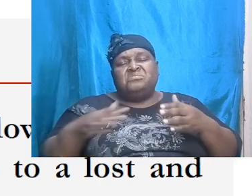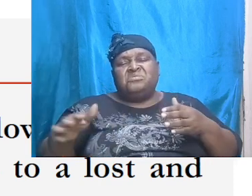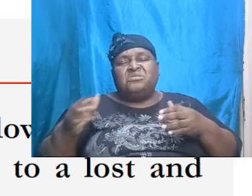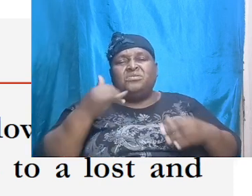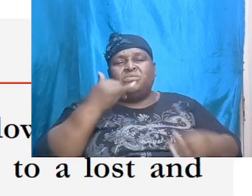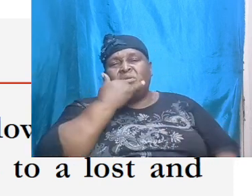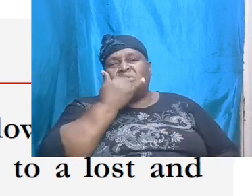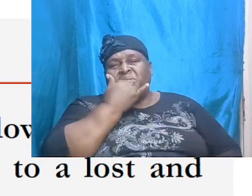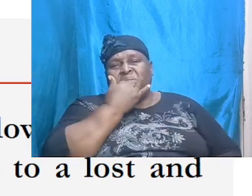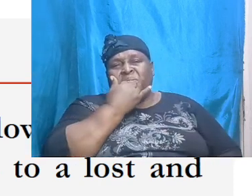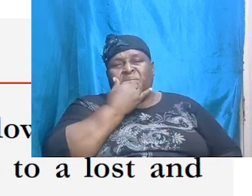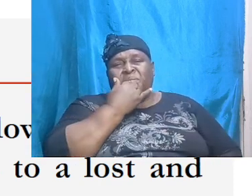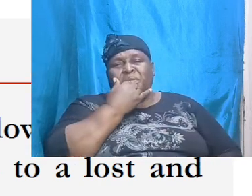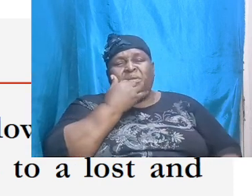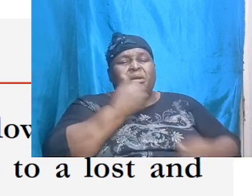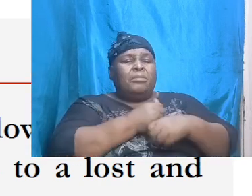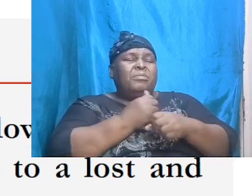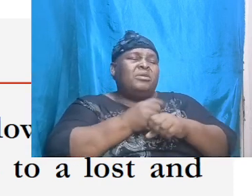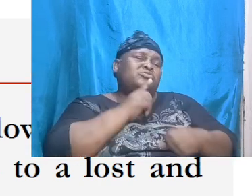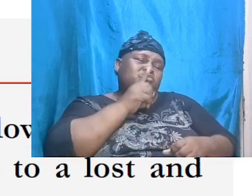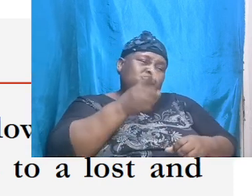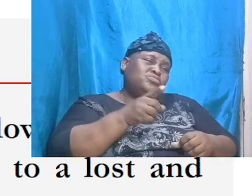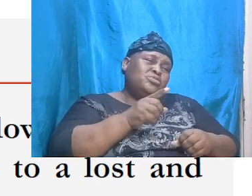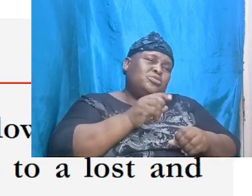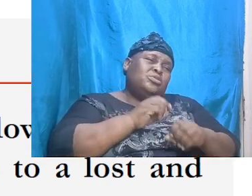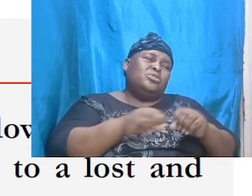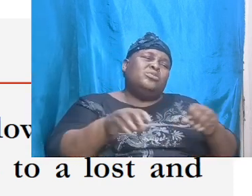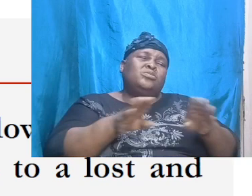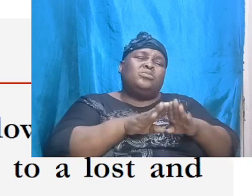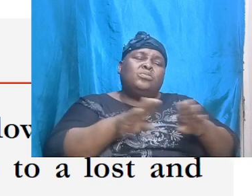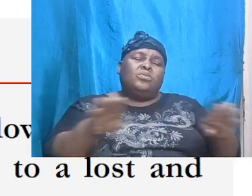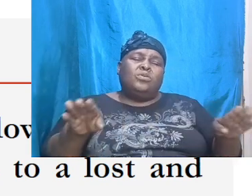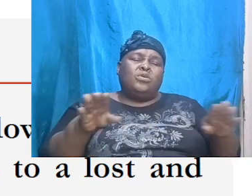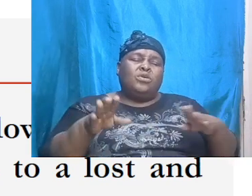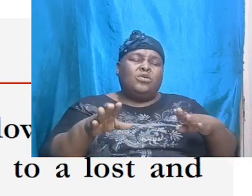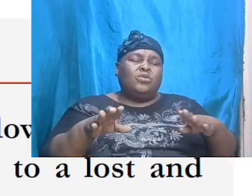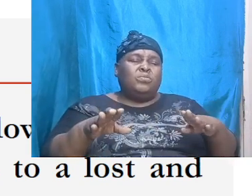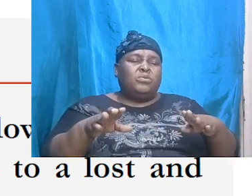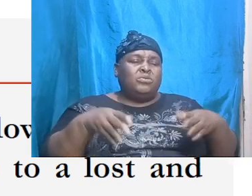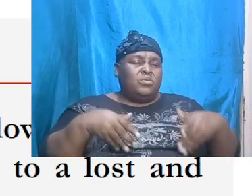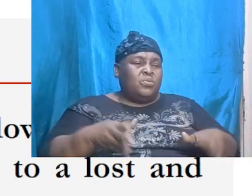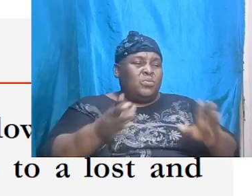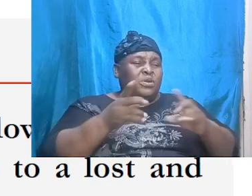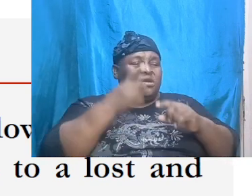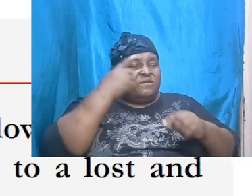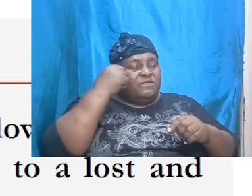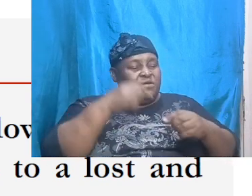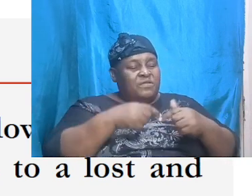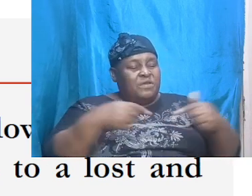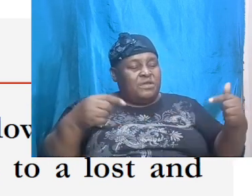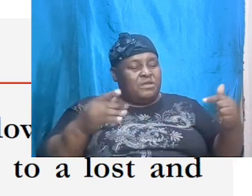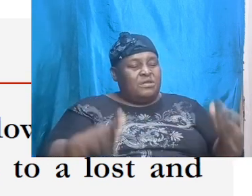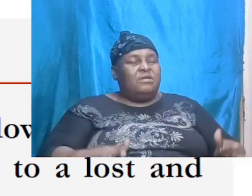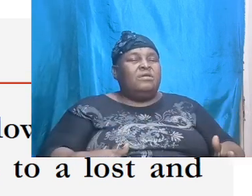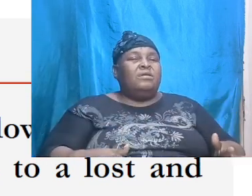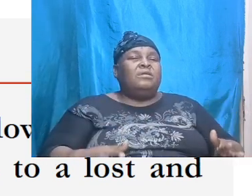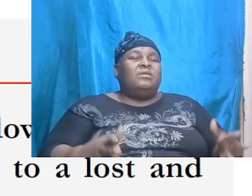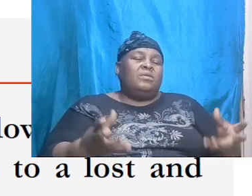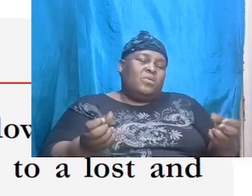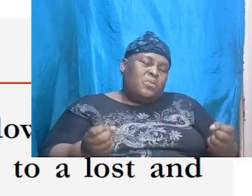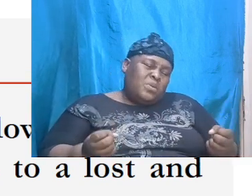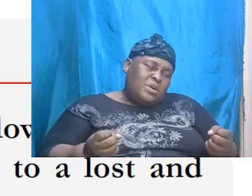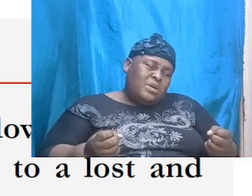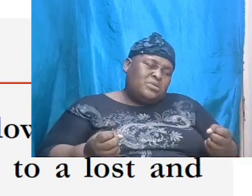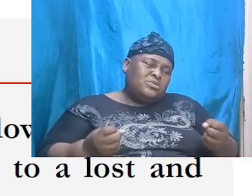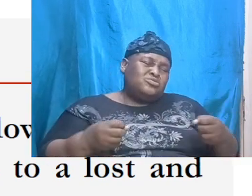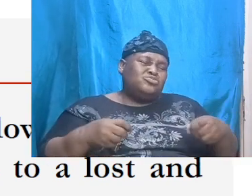the first aim to ensure that we don't open the gate to the enemy is that we want to protect the unity. We want to strive for it. We want to do everything to promote it so